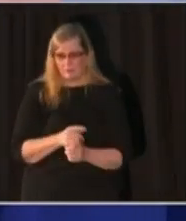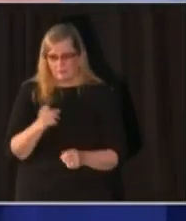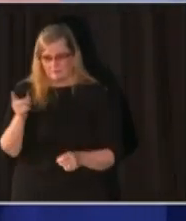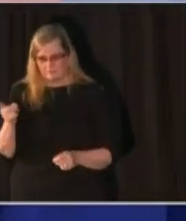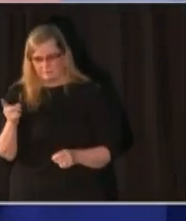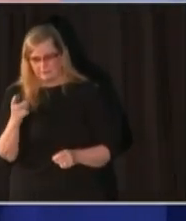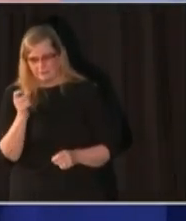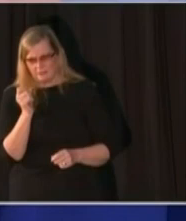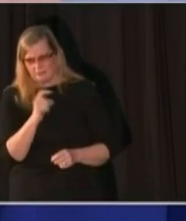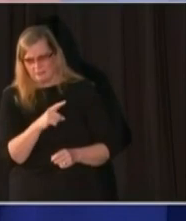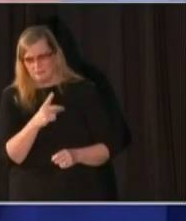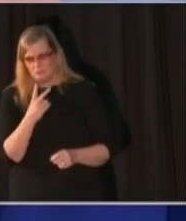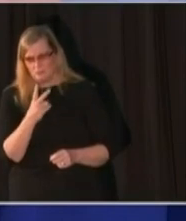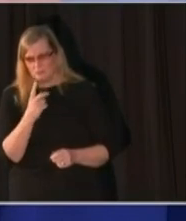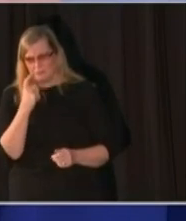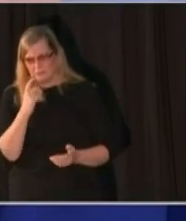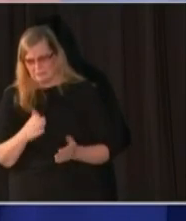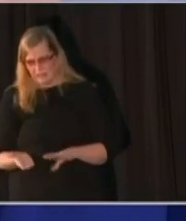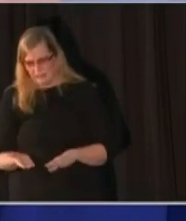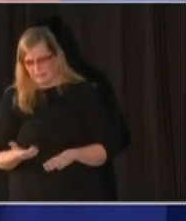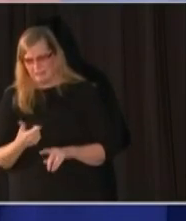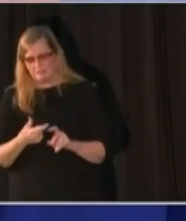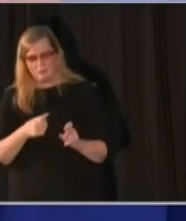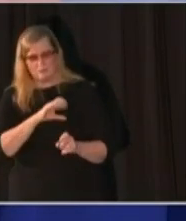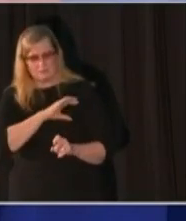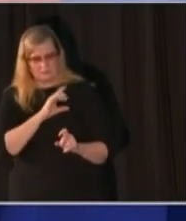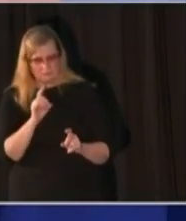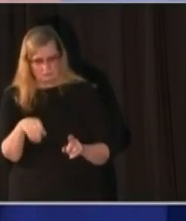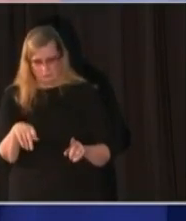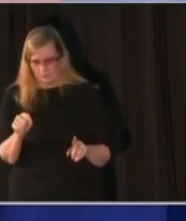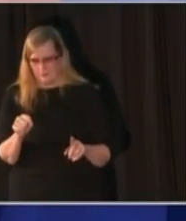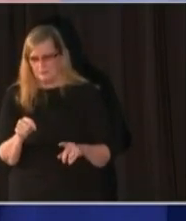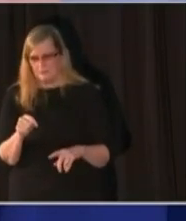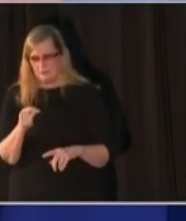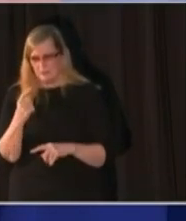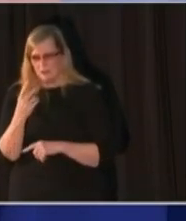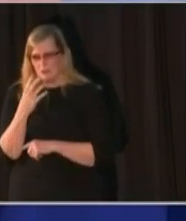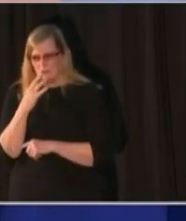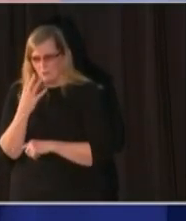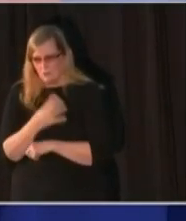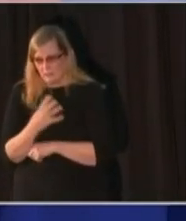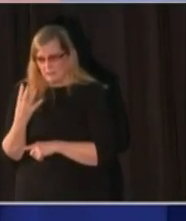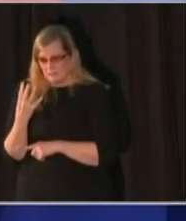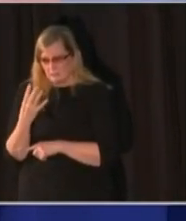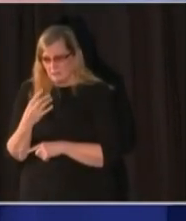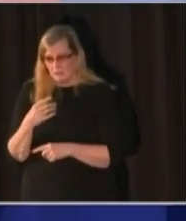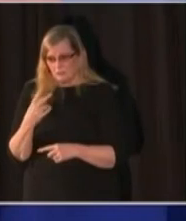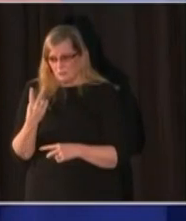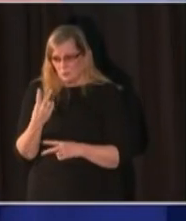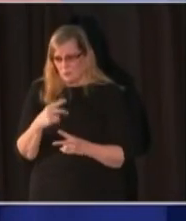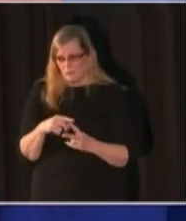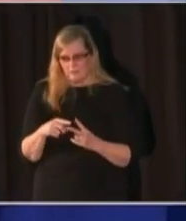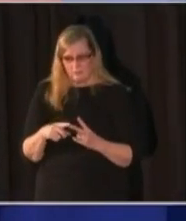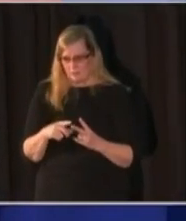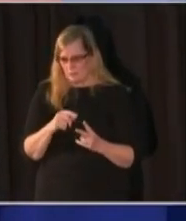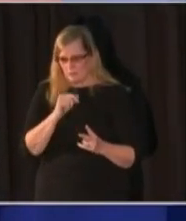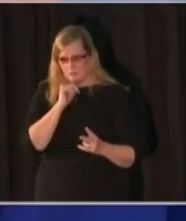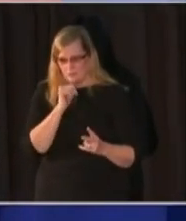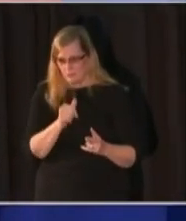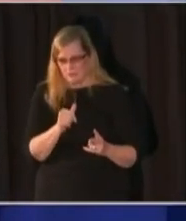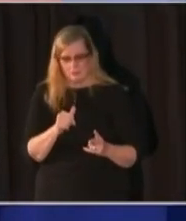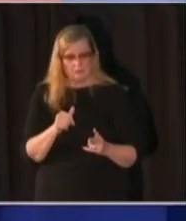with MPD in the last 4 days. We hold her that they're not COVID-19 related. Do you have any information about